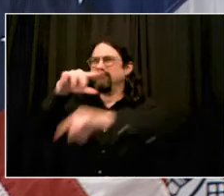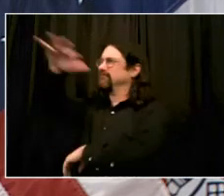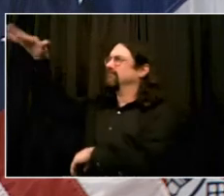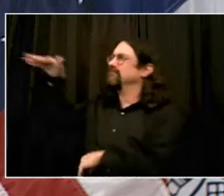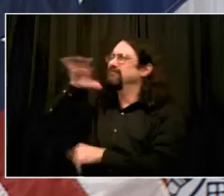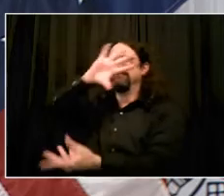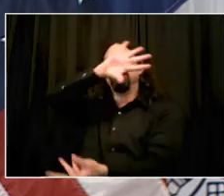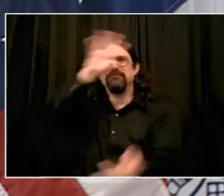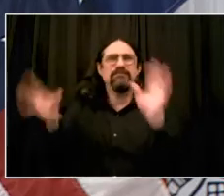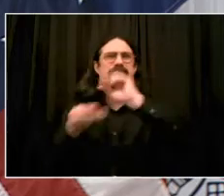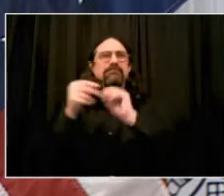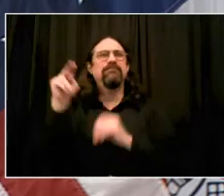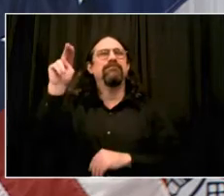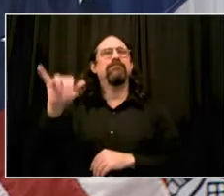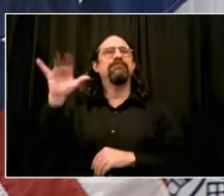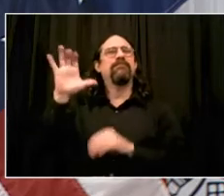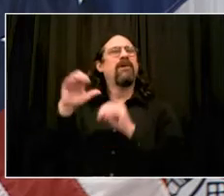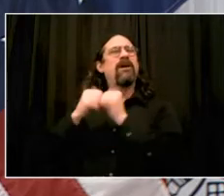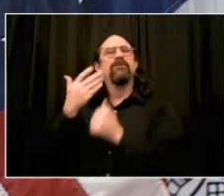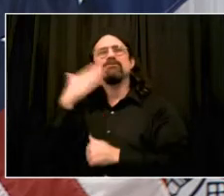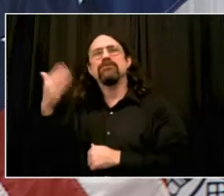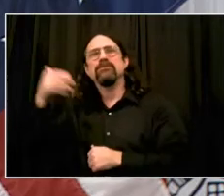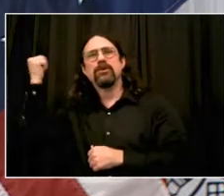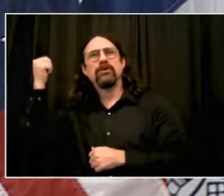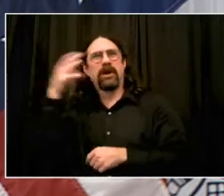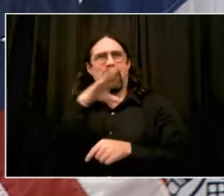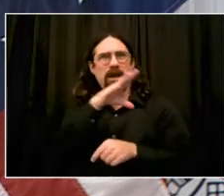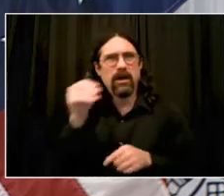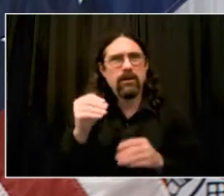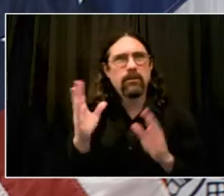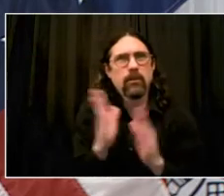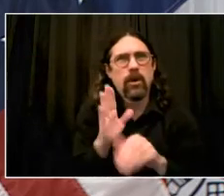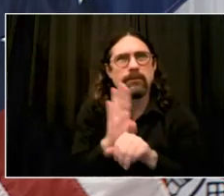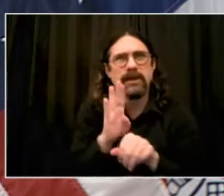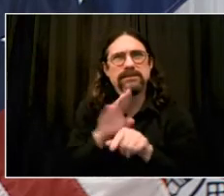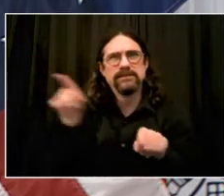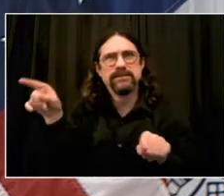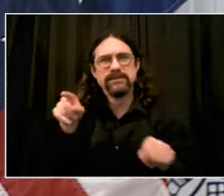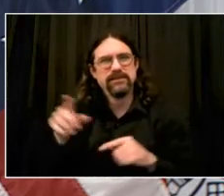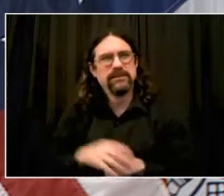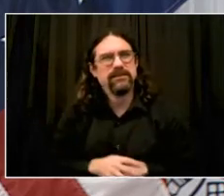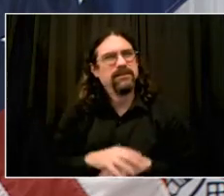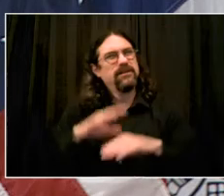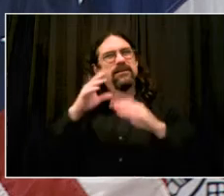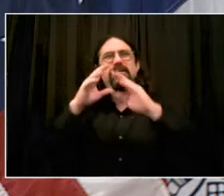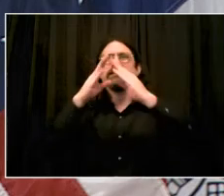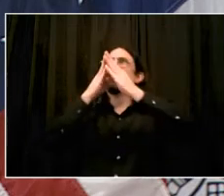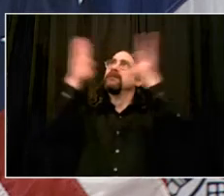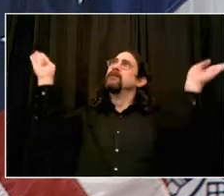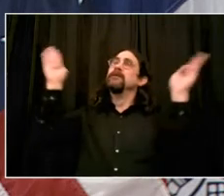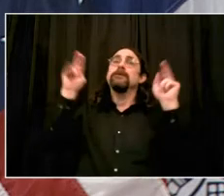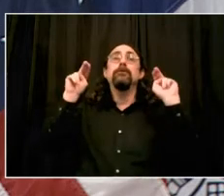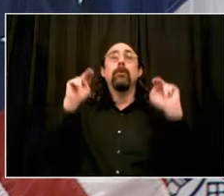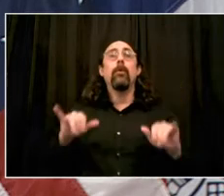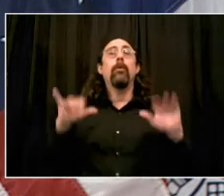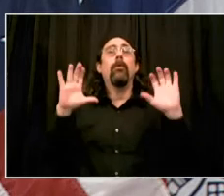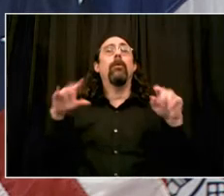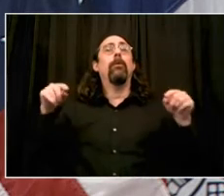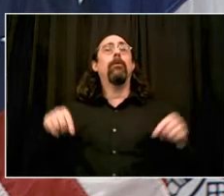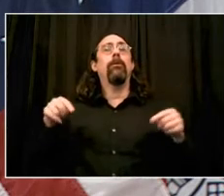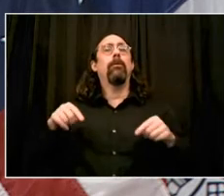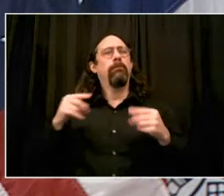repeat the status quo. We can't. We have to think differently, and that includes right down to the grassroots with our small